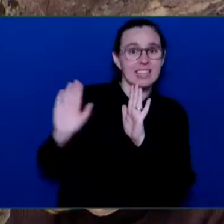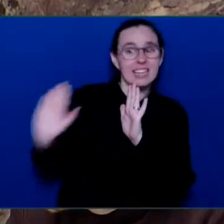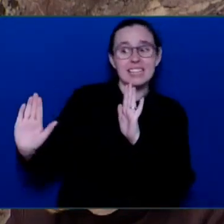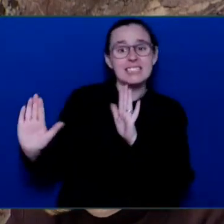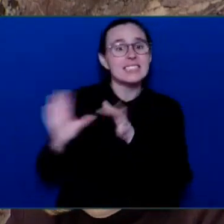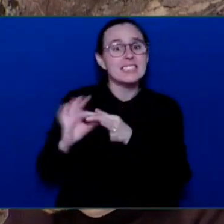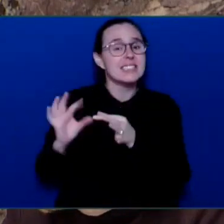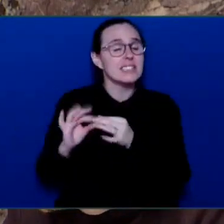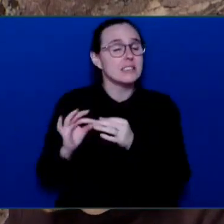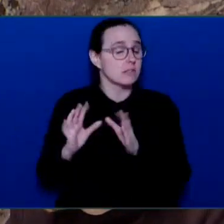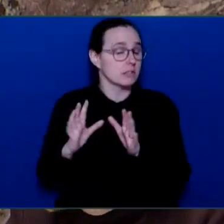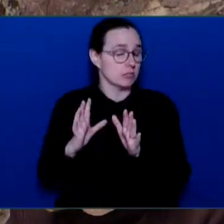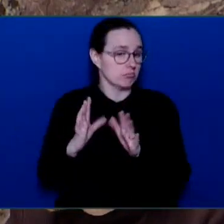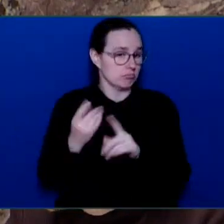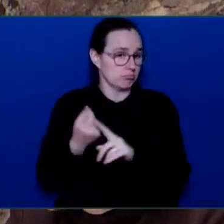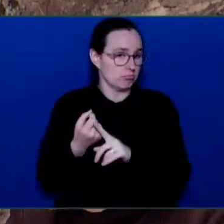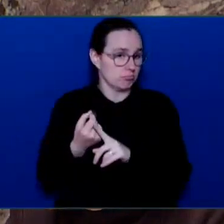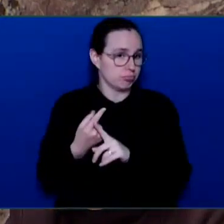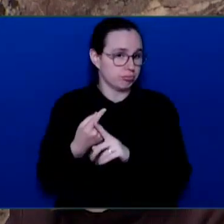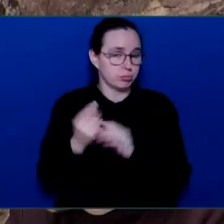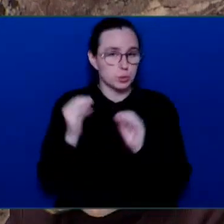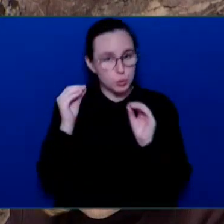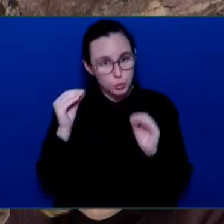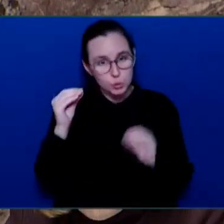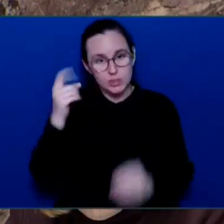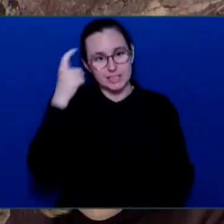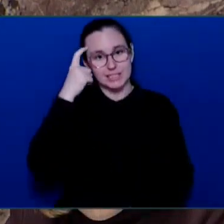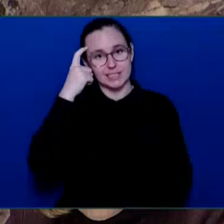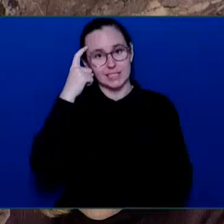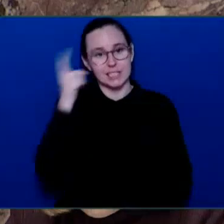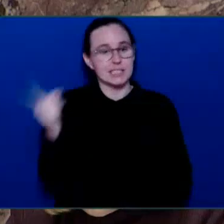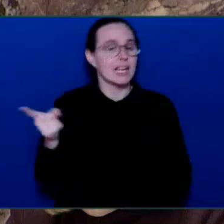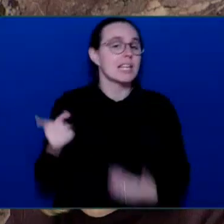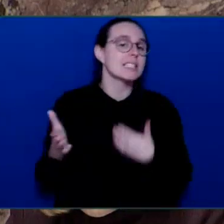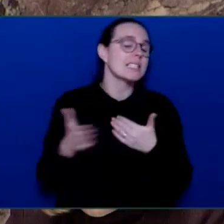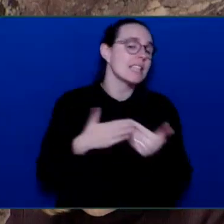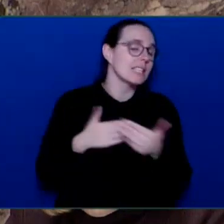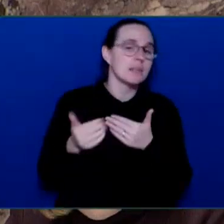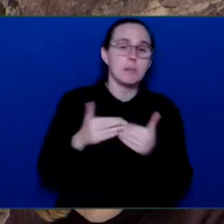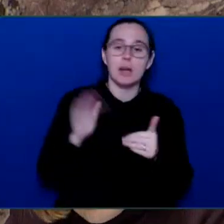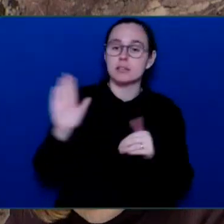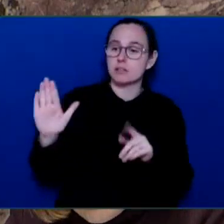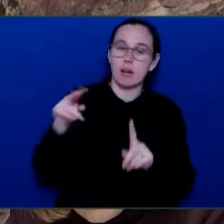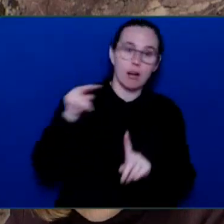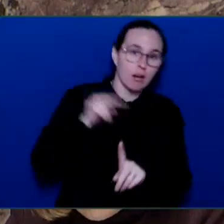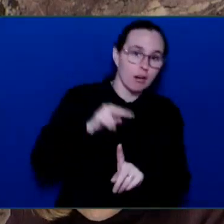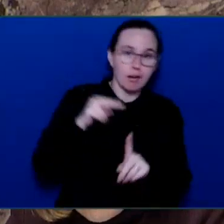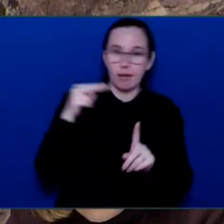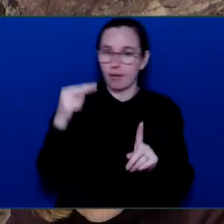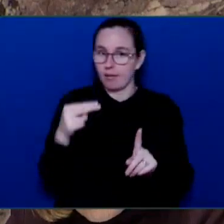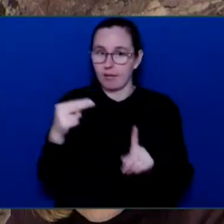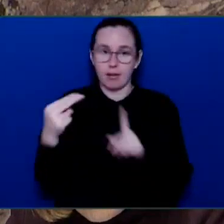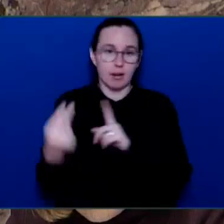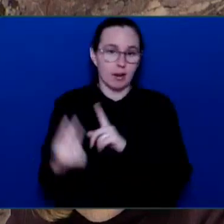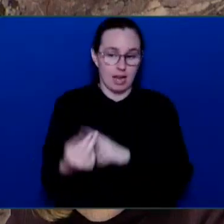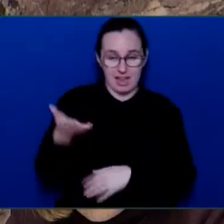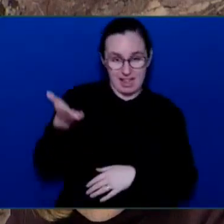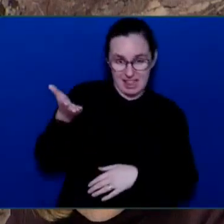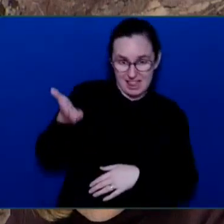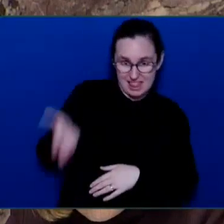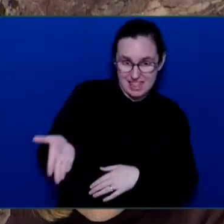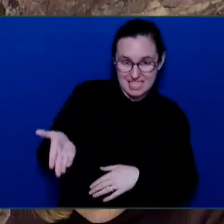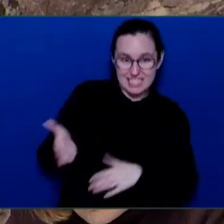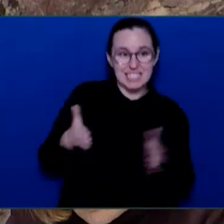will cost BC. And what will it cost BC? Well, in fact, BC families will get